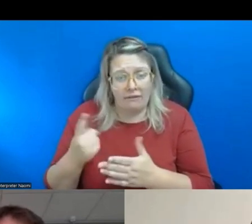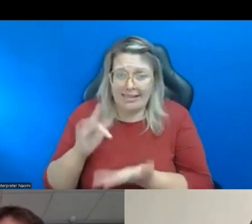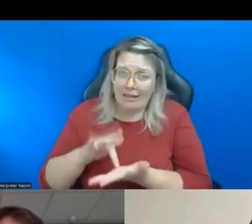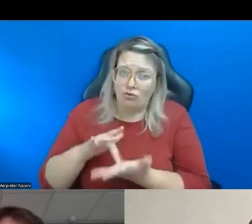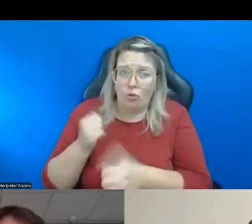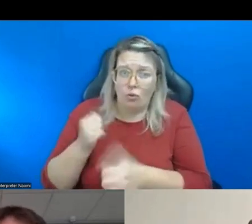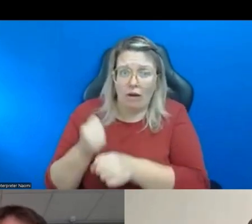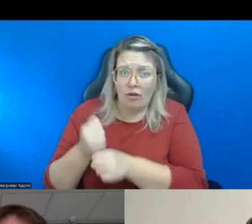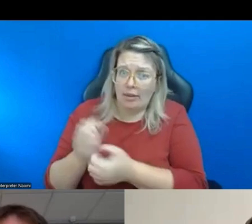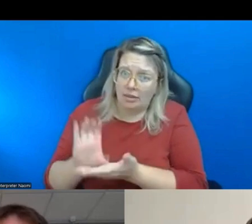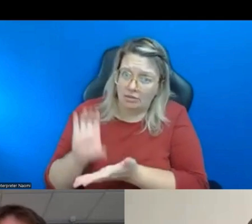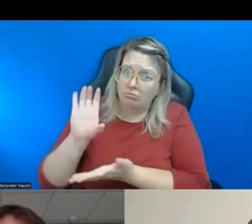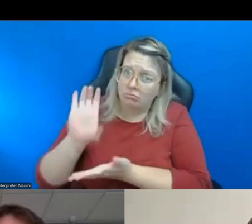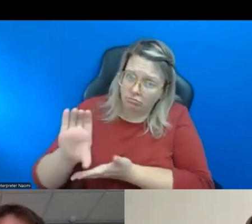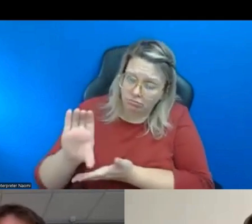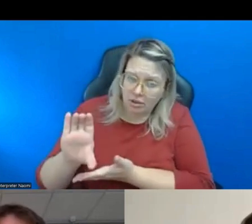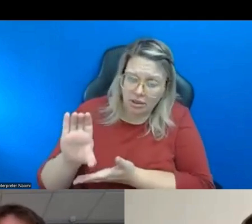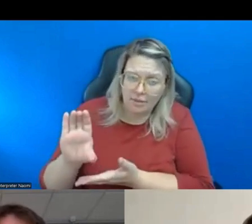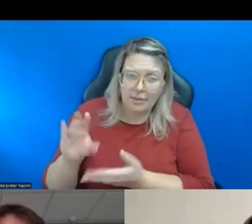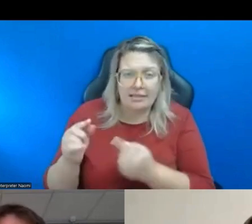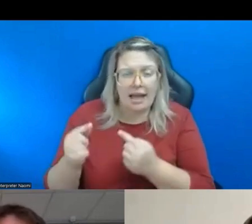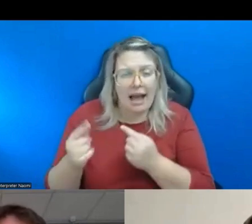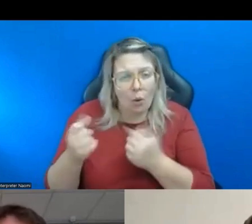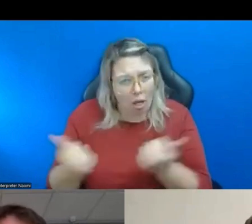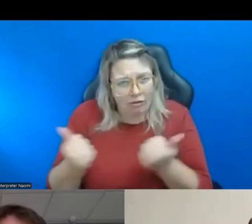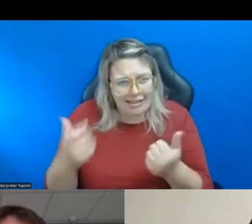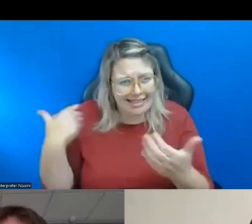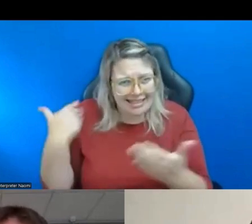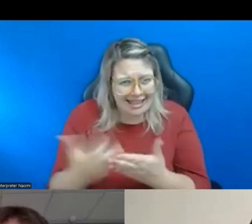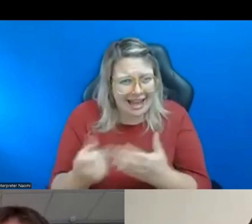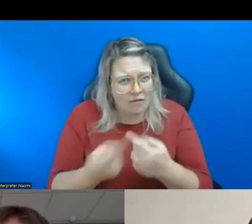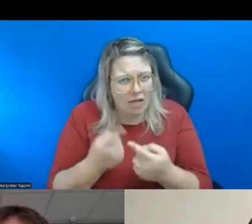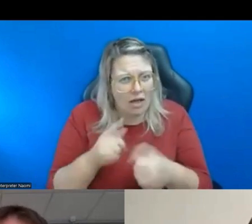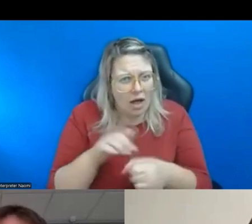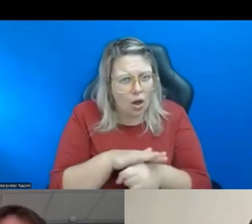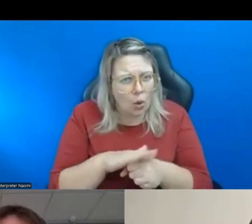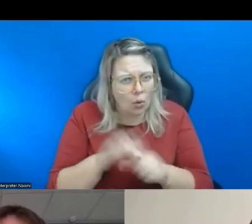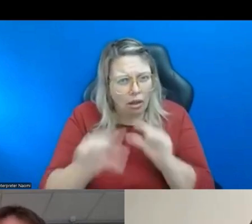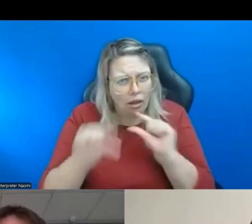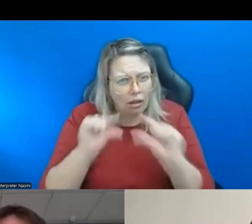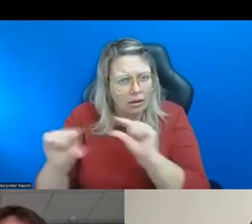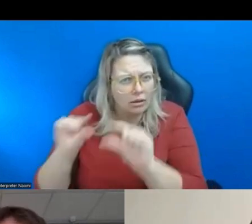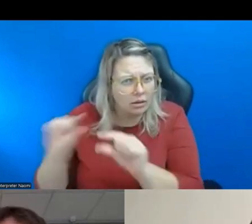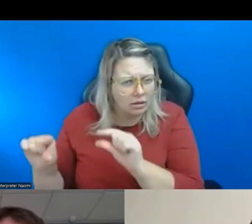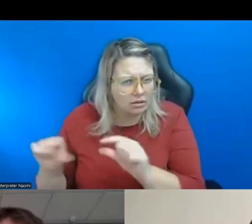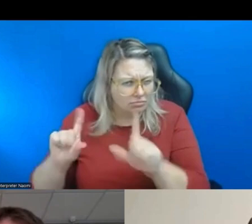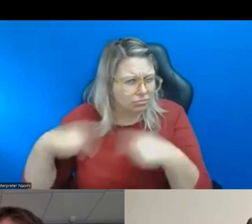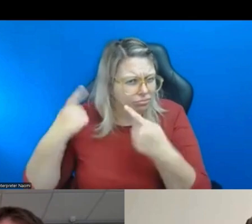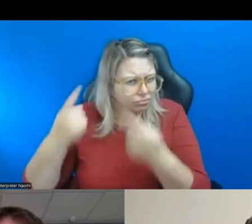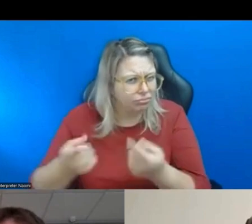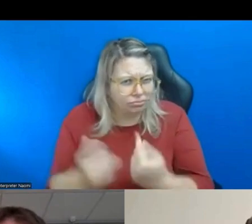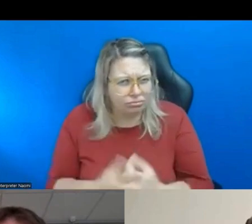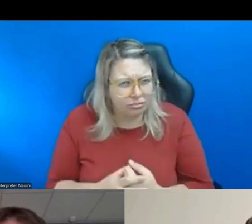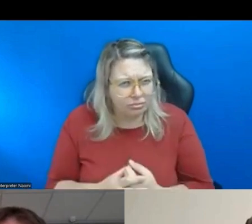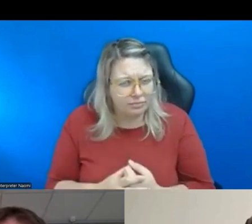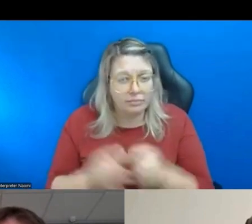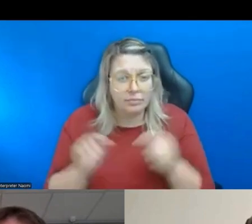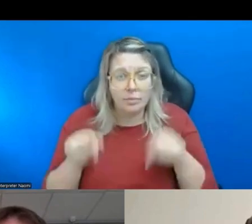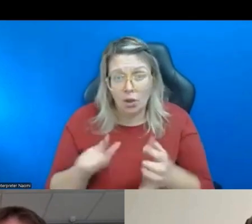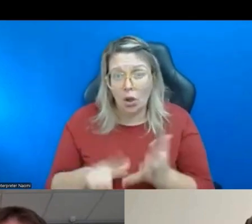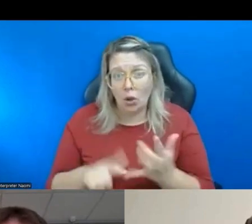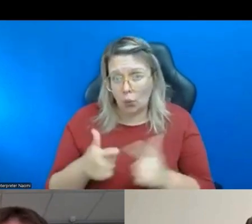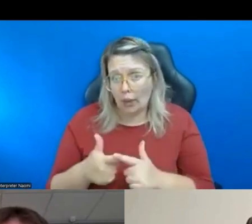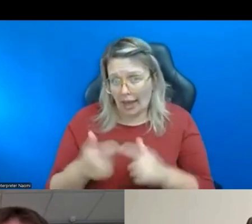kind of step change to provide funding that goes out locally. I think within the UK we do have